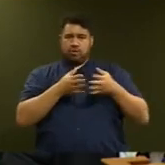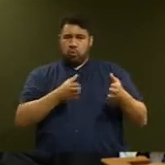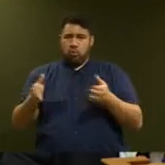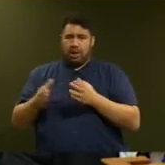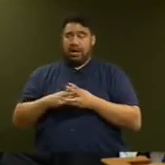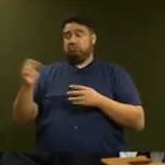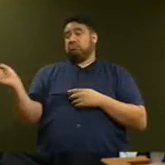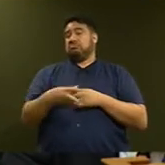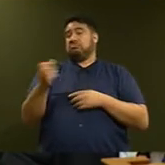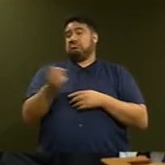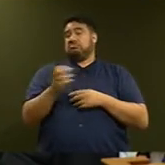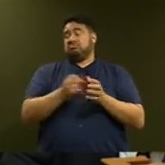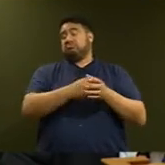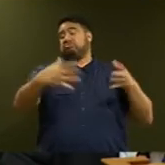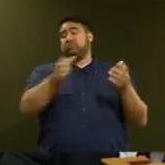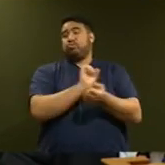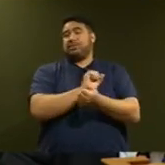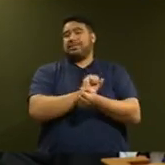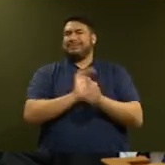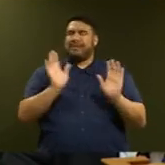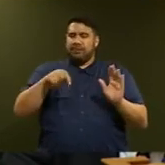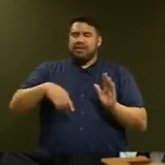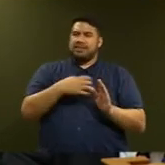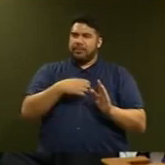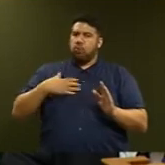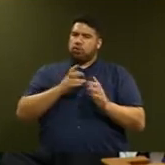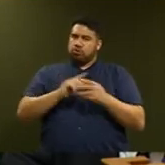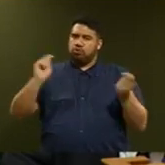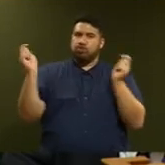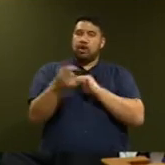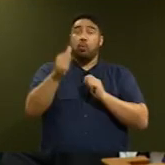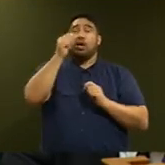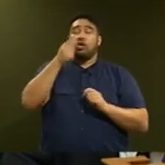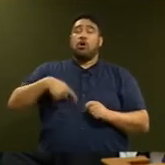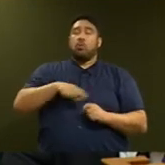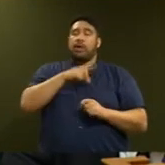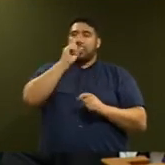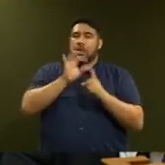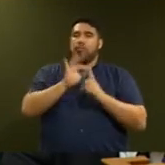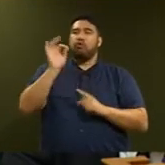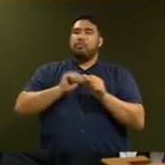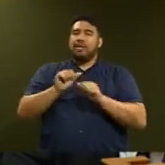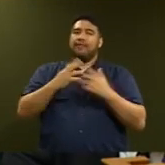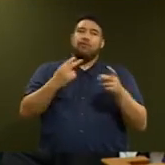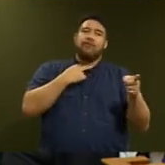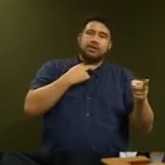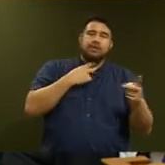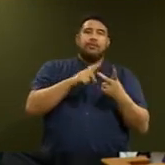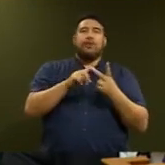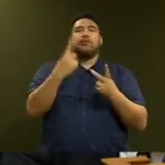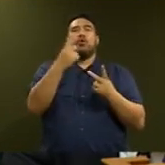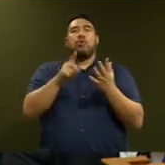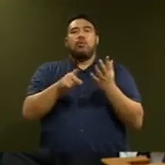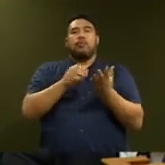incarceration for population. This is a reforming government that knows we can do far better for the victims, the taxpayers,